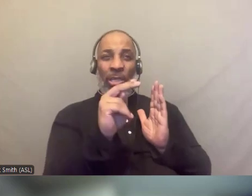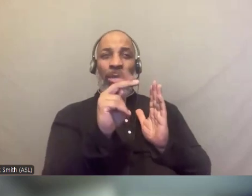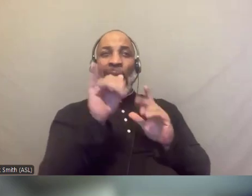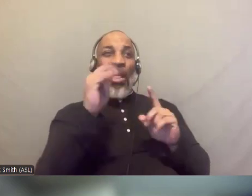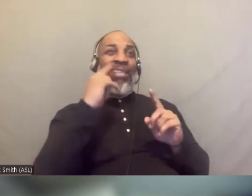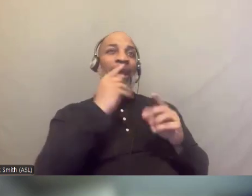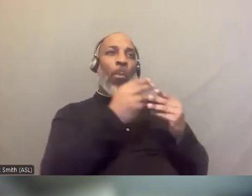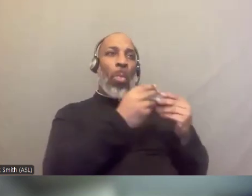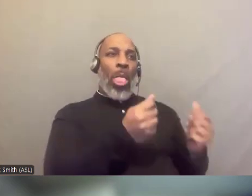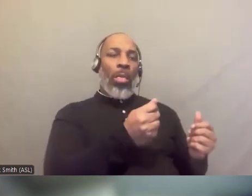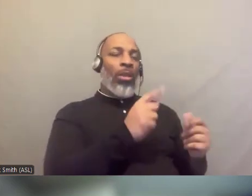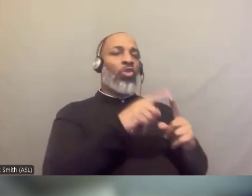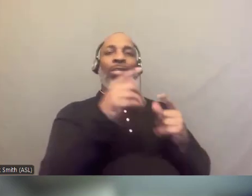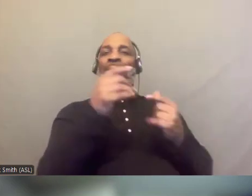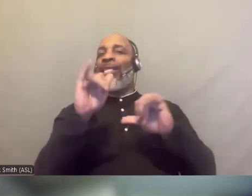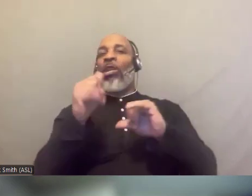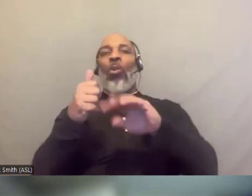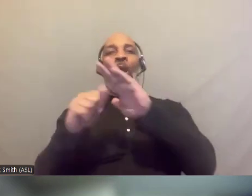the ADA.